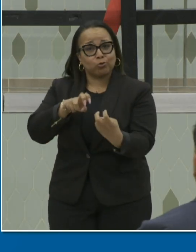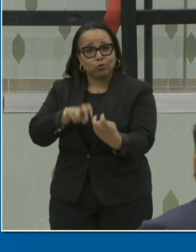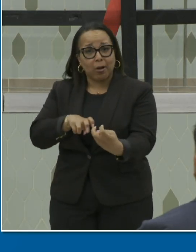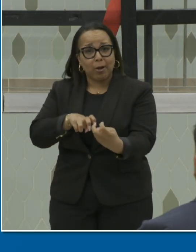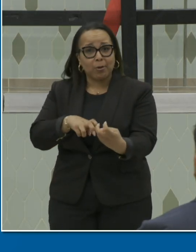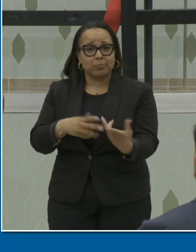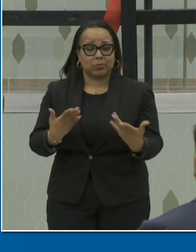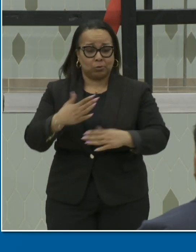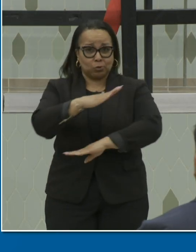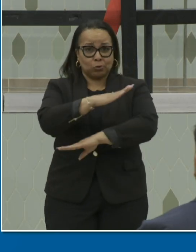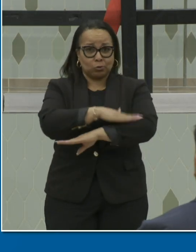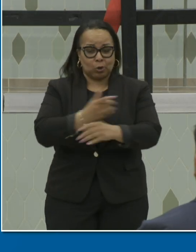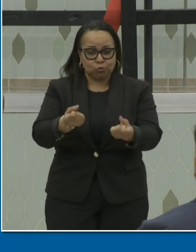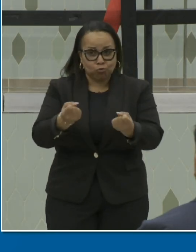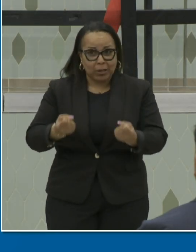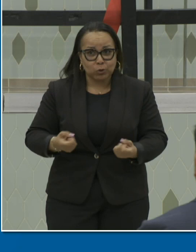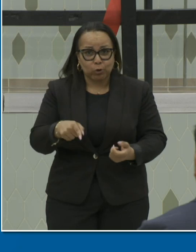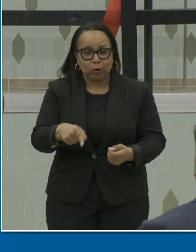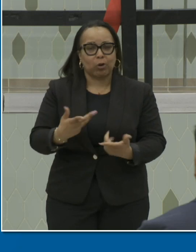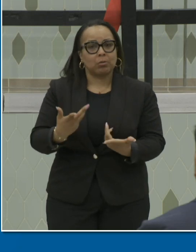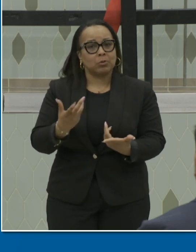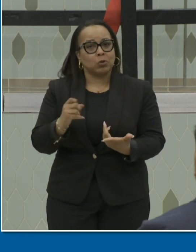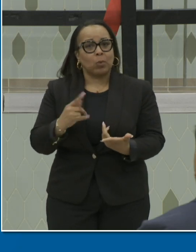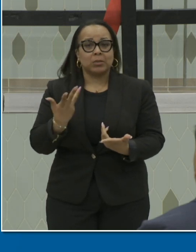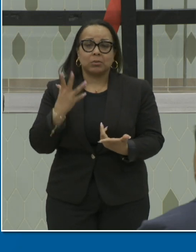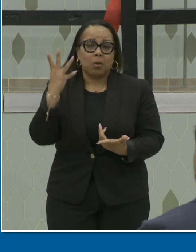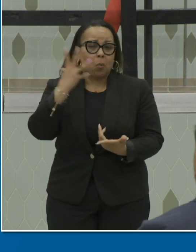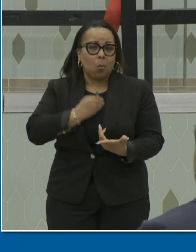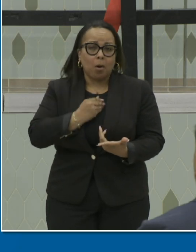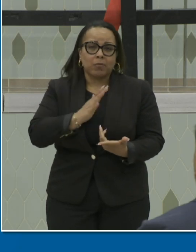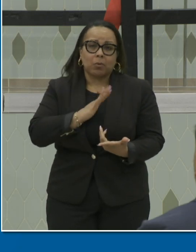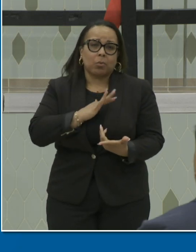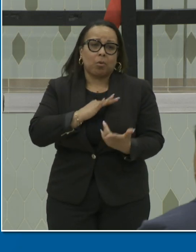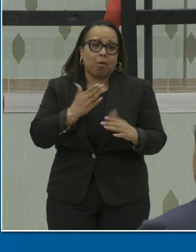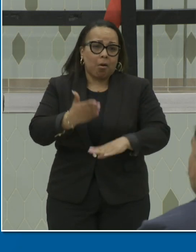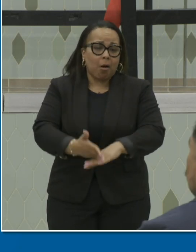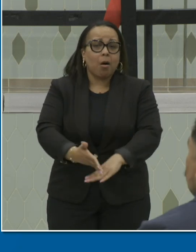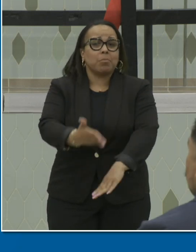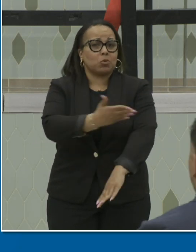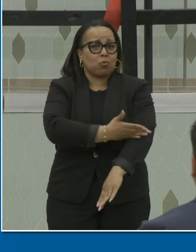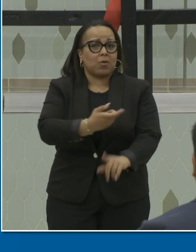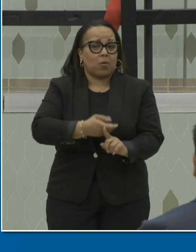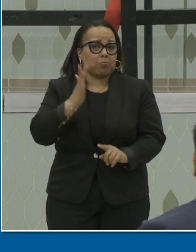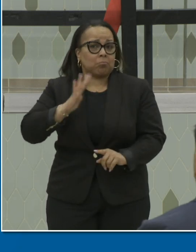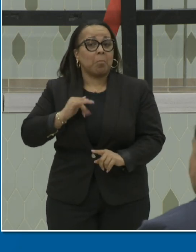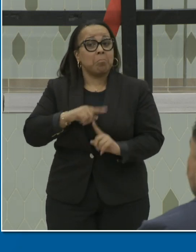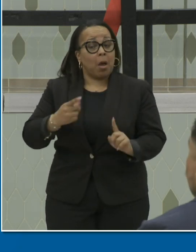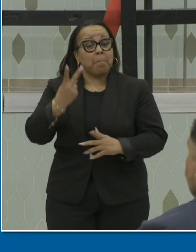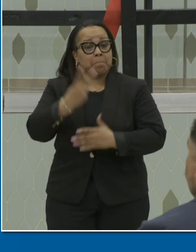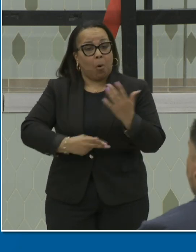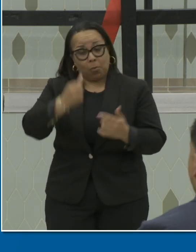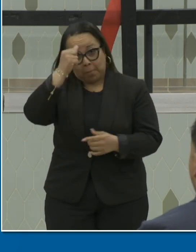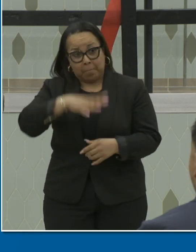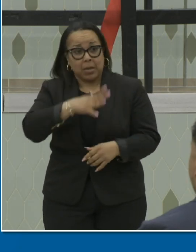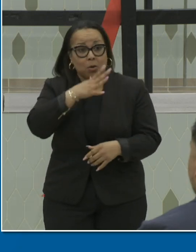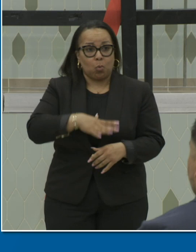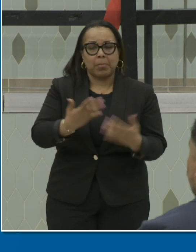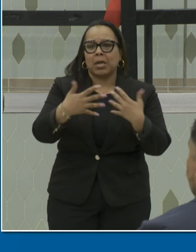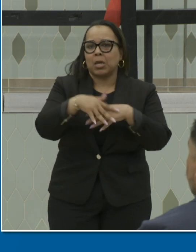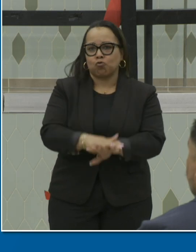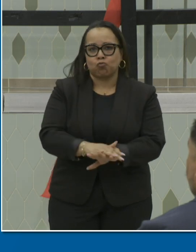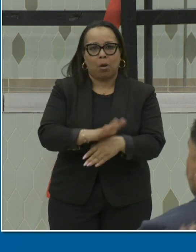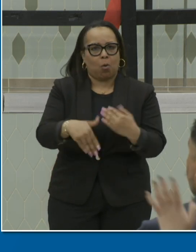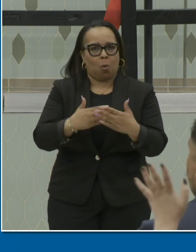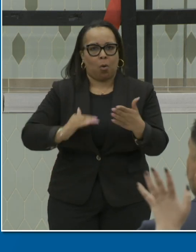chairs, dressers. So it's a wonderful, wonderful upgrade from what it was, but it's men and women, and it's integrated on